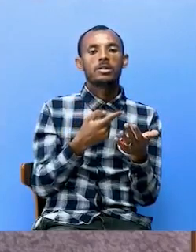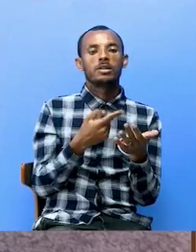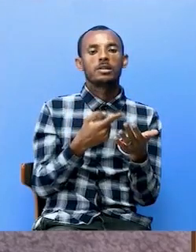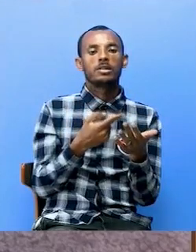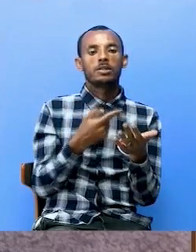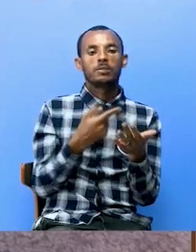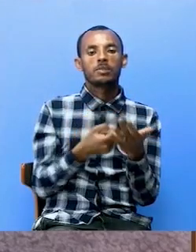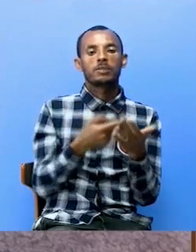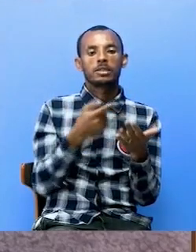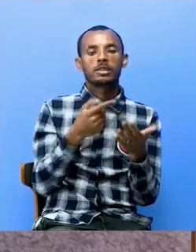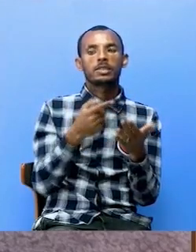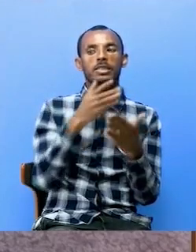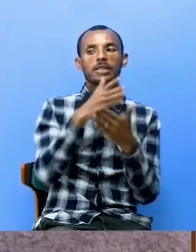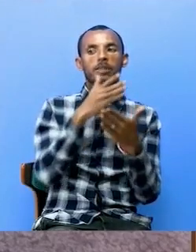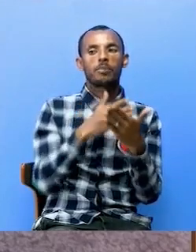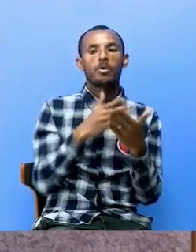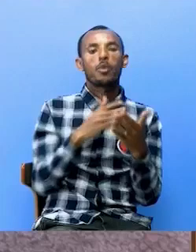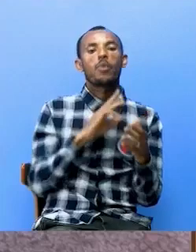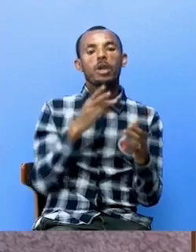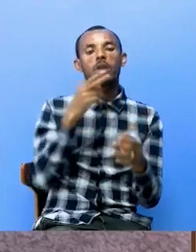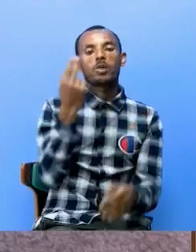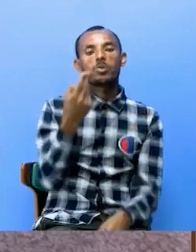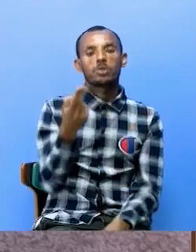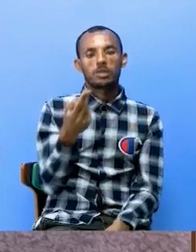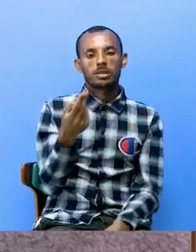rigorous step, we can use